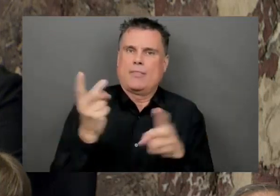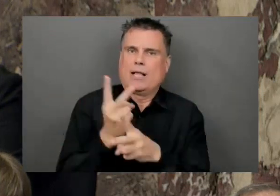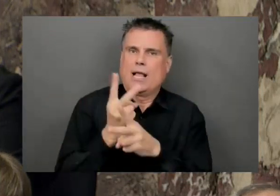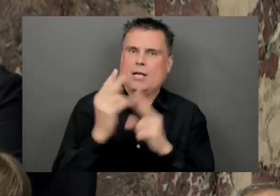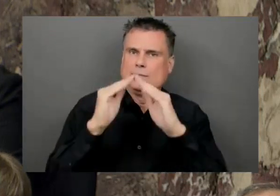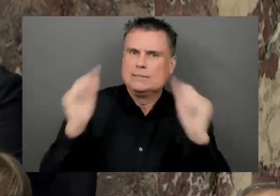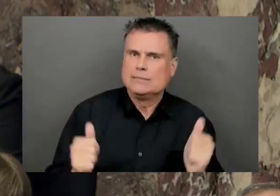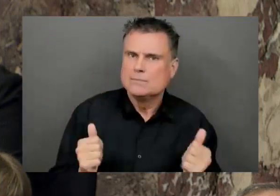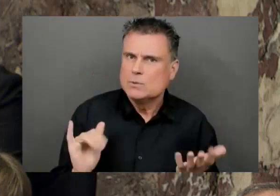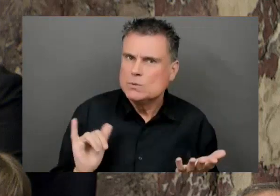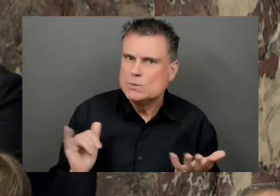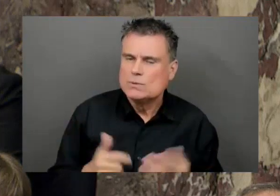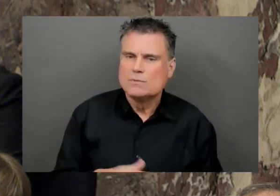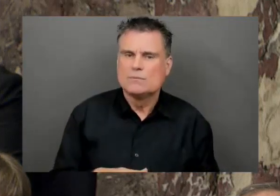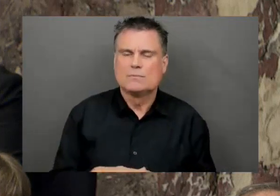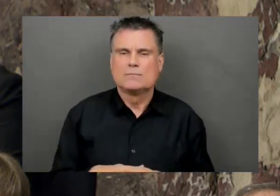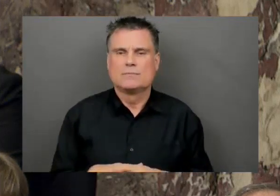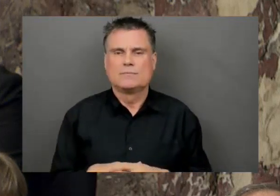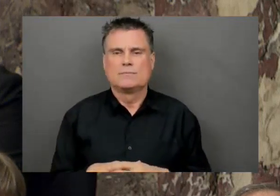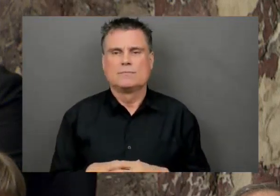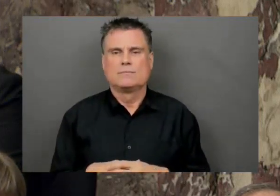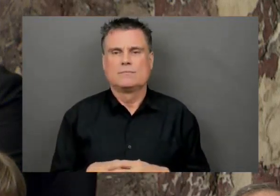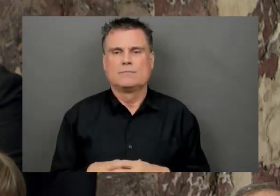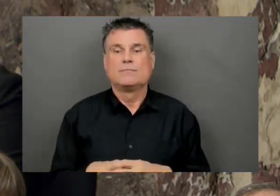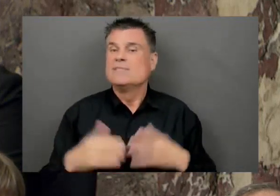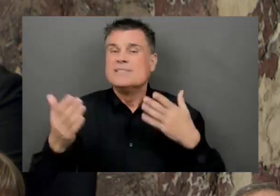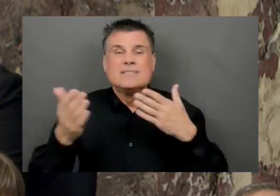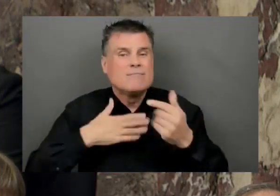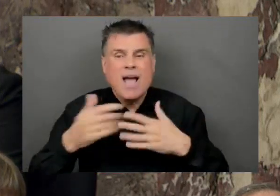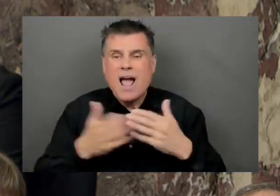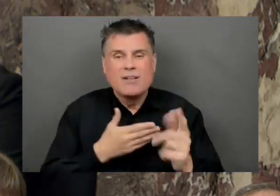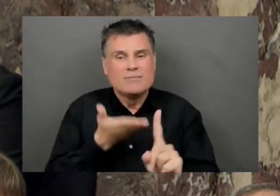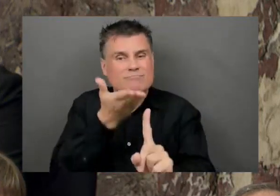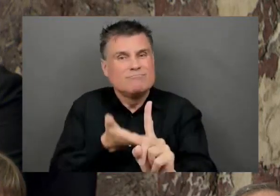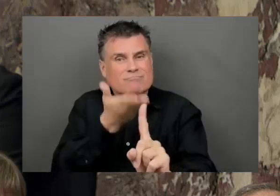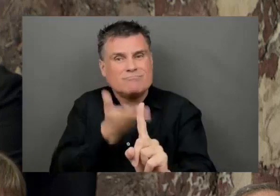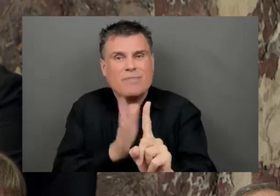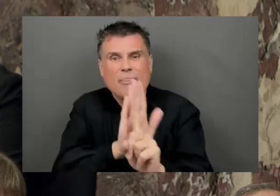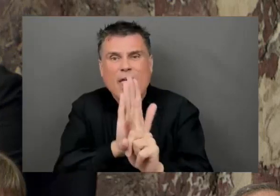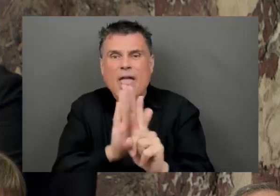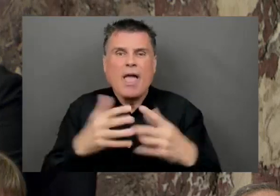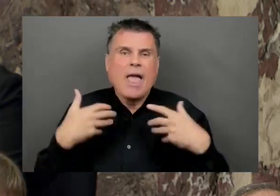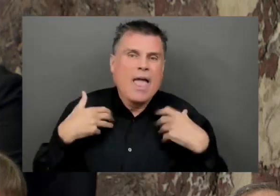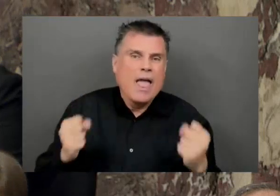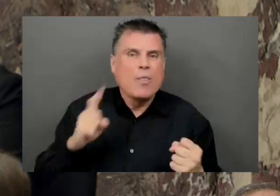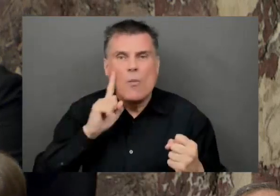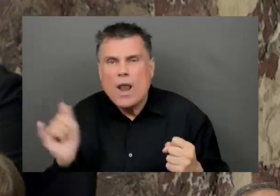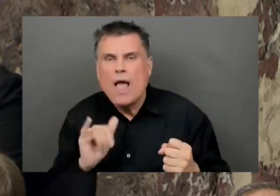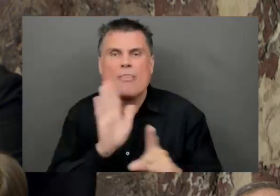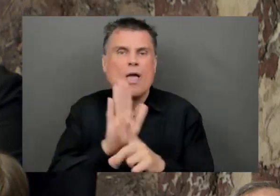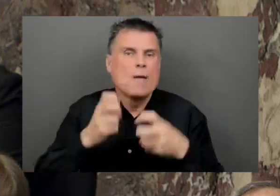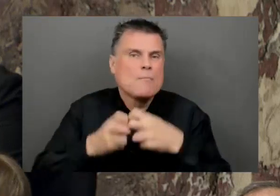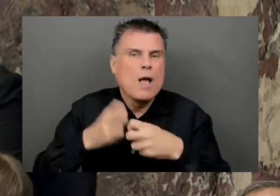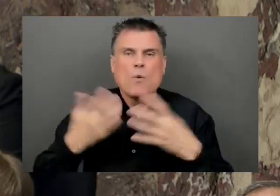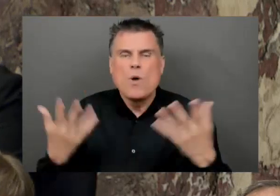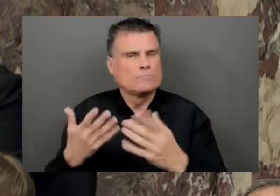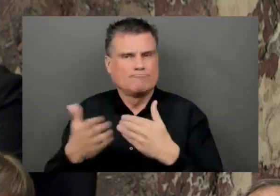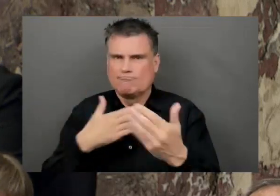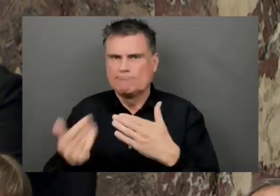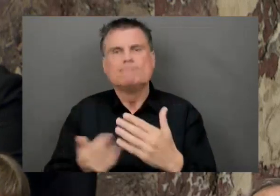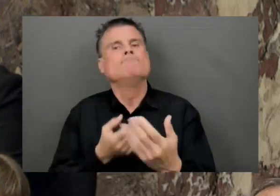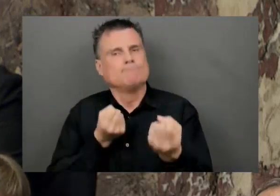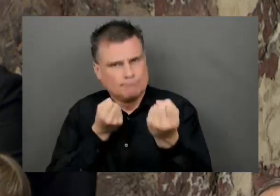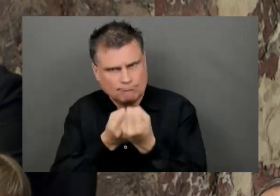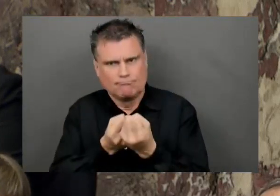Well, the honourable leader of the opposition, who helped privatize security in our public healthcare system, who downgraded